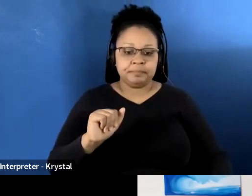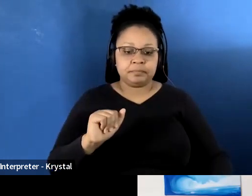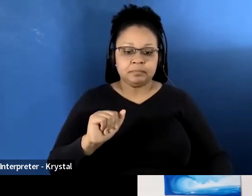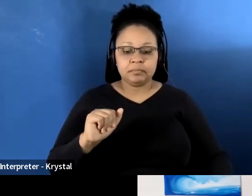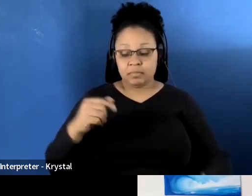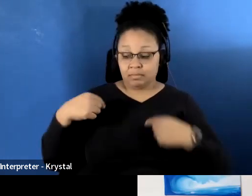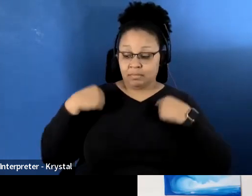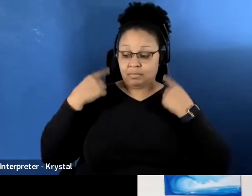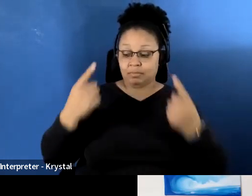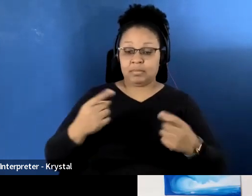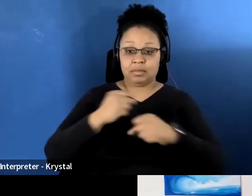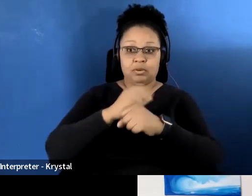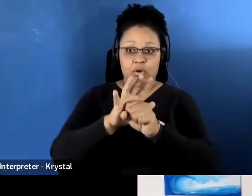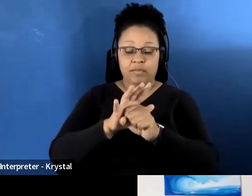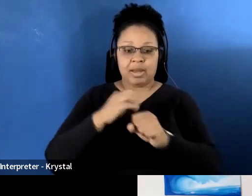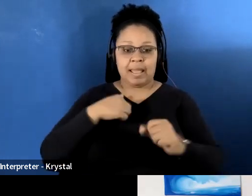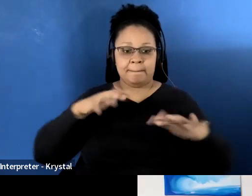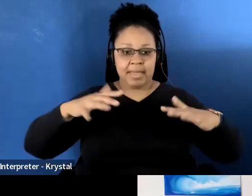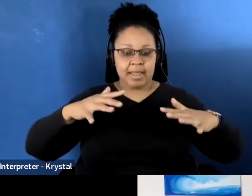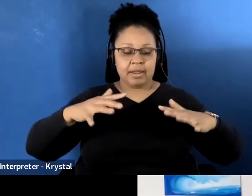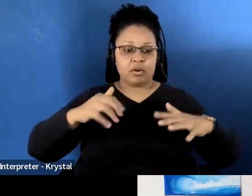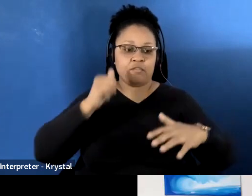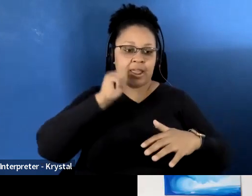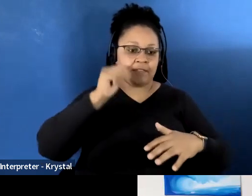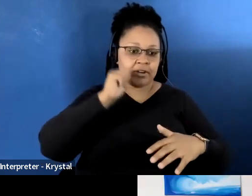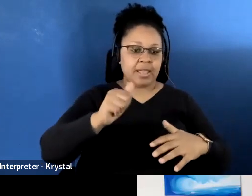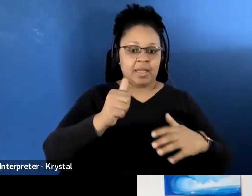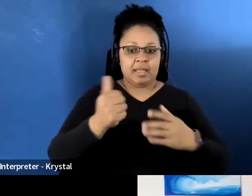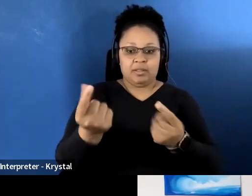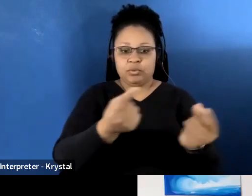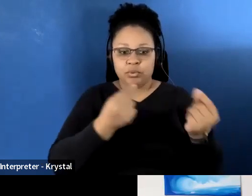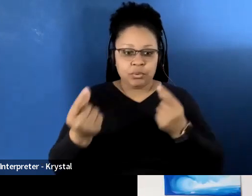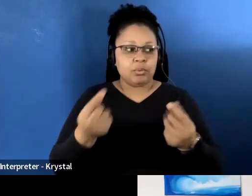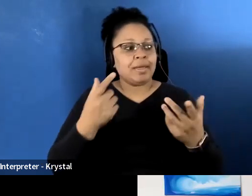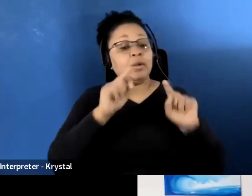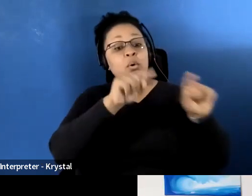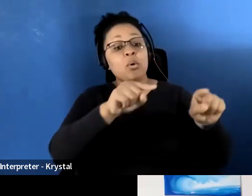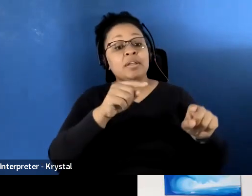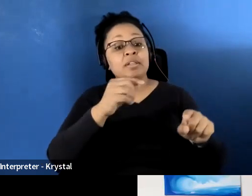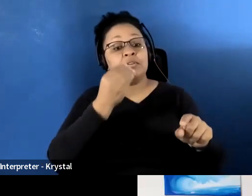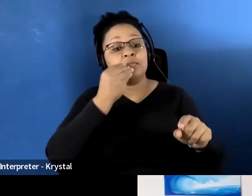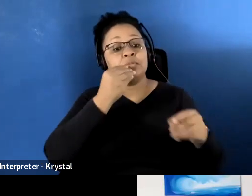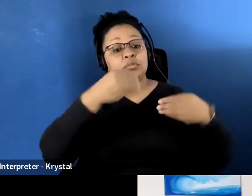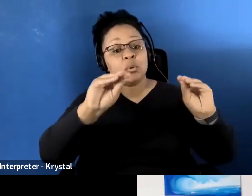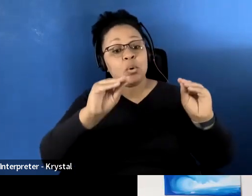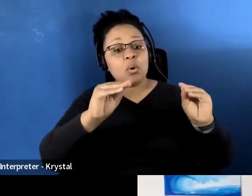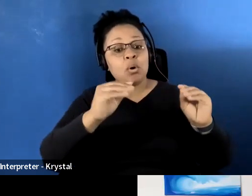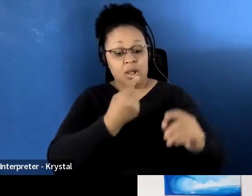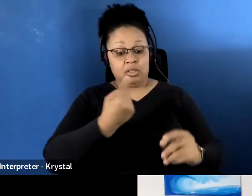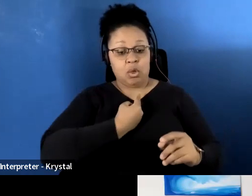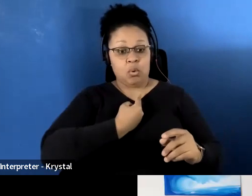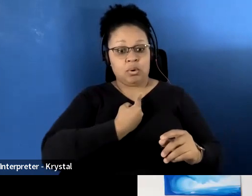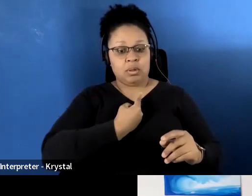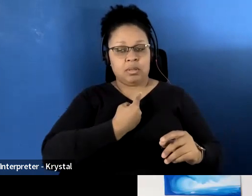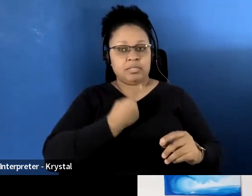now over regular everyday tasks I used to do with ease, like going to the grocery store alone. Even thinking about it makes my heart